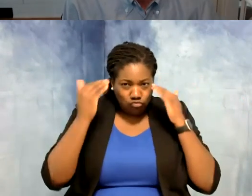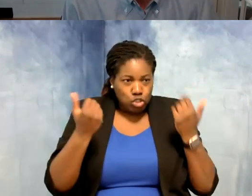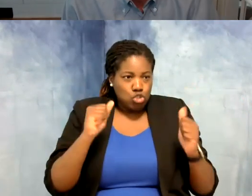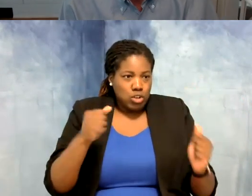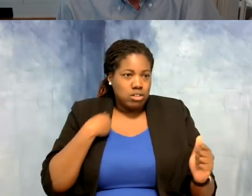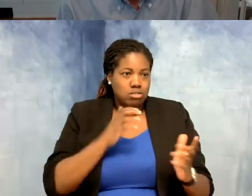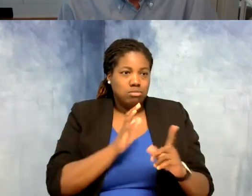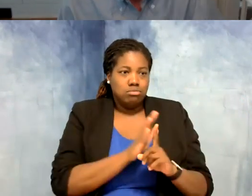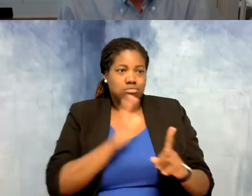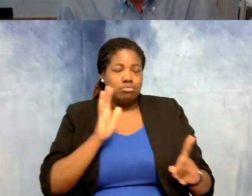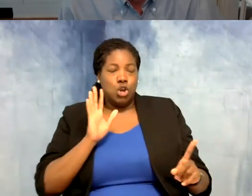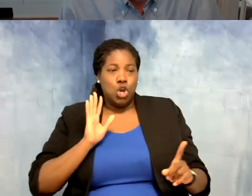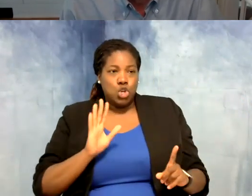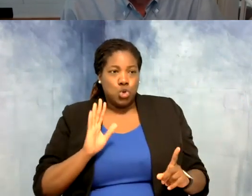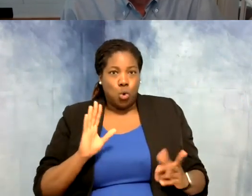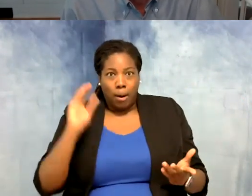that is public.